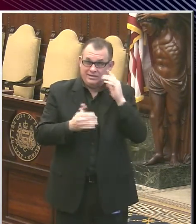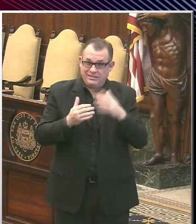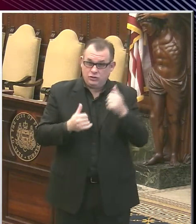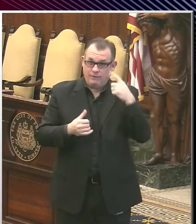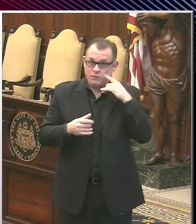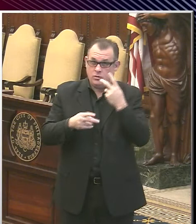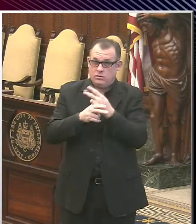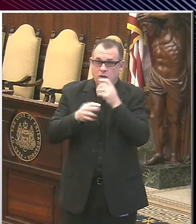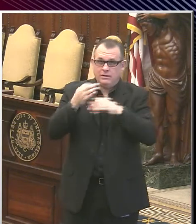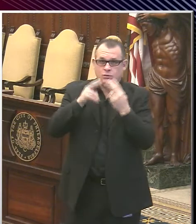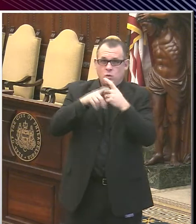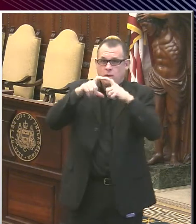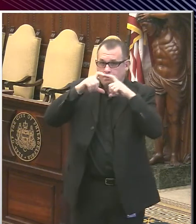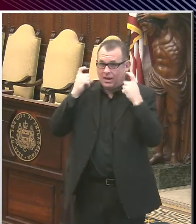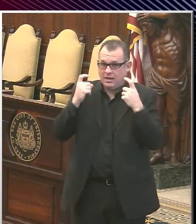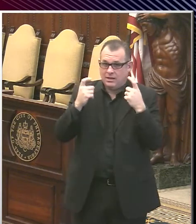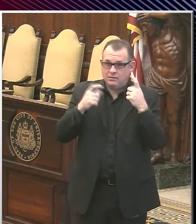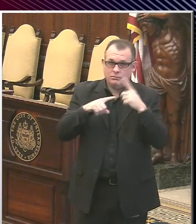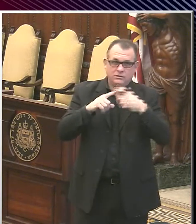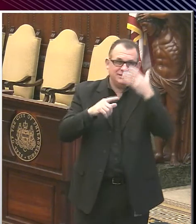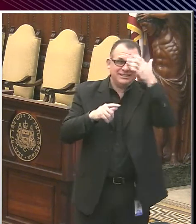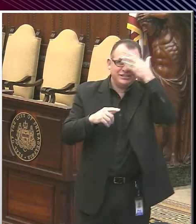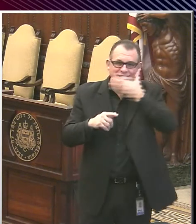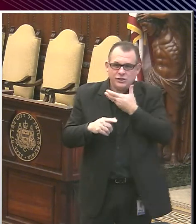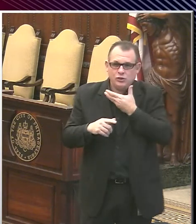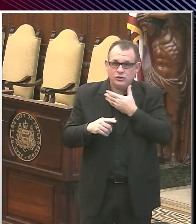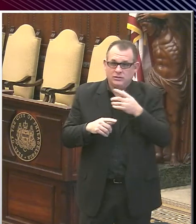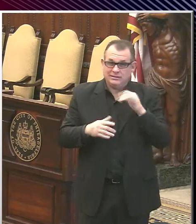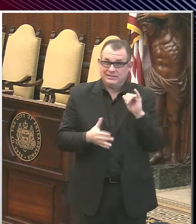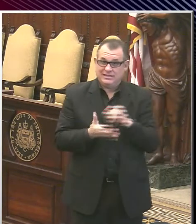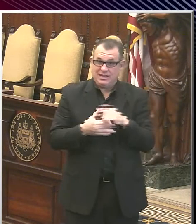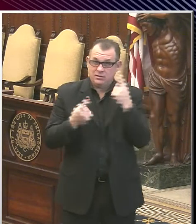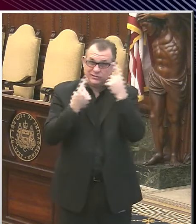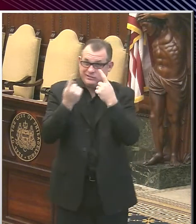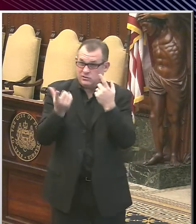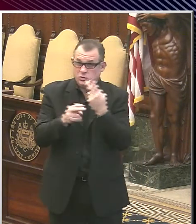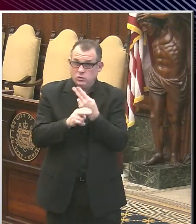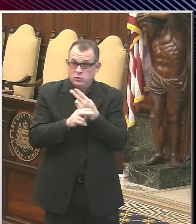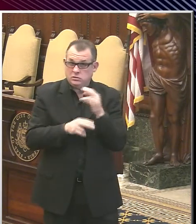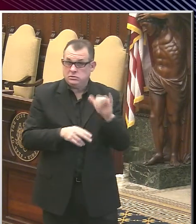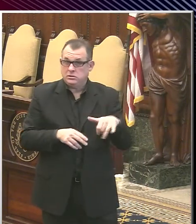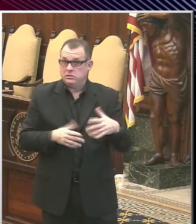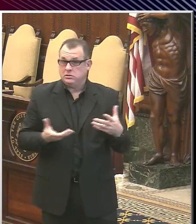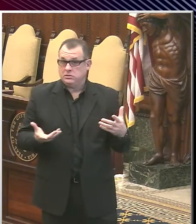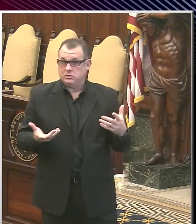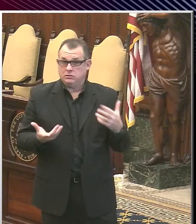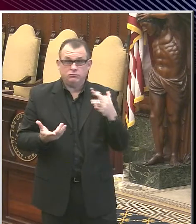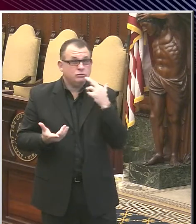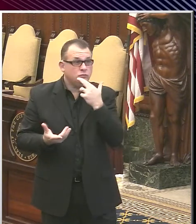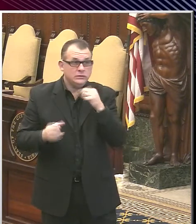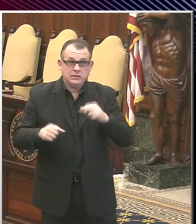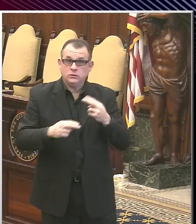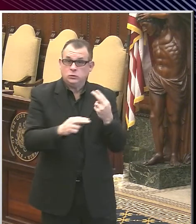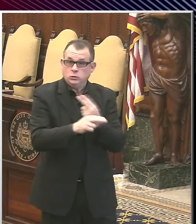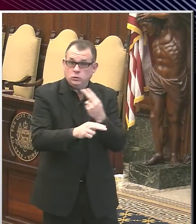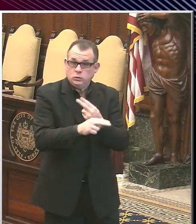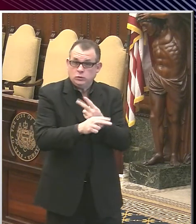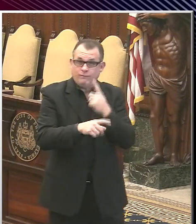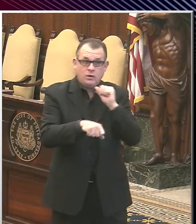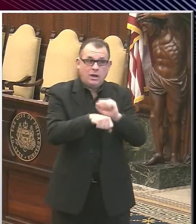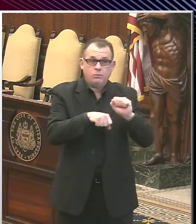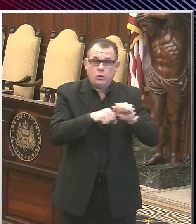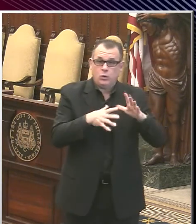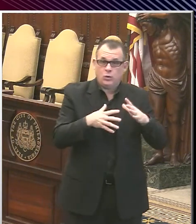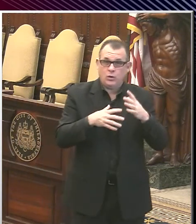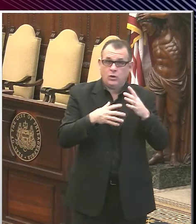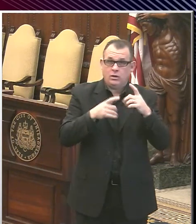lot easier than having a mask on and a face shield. So is that something that the proprietors of these restaurants can ask their